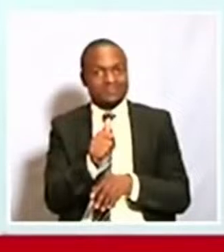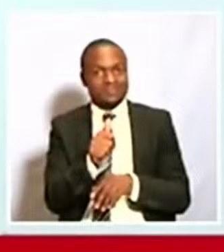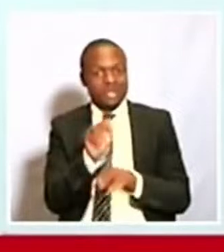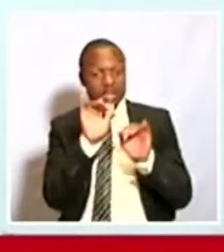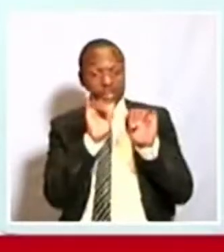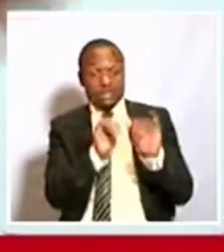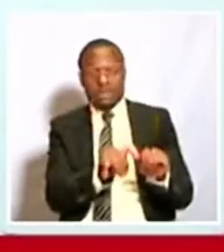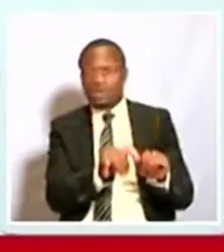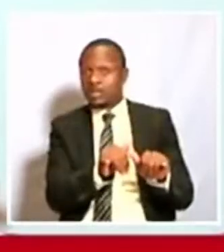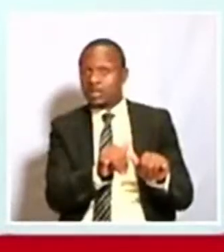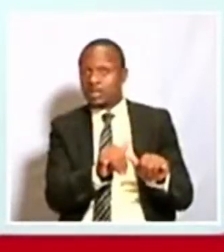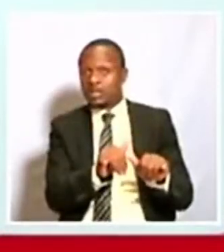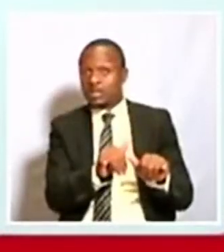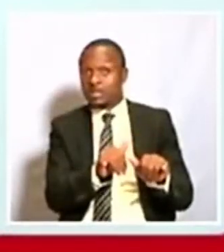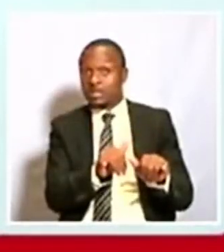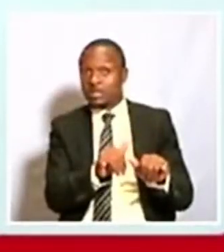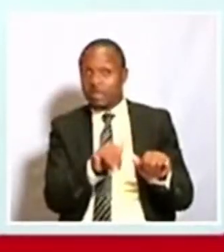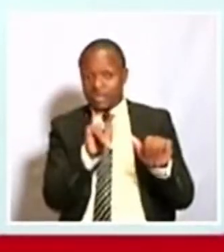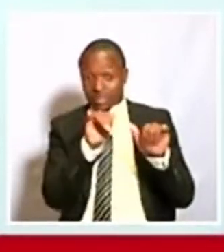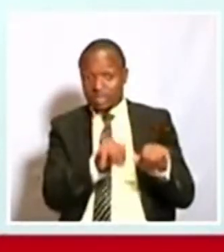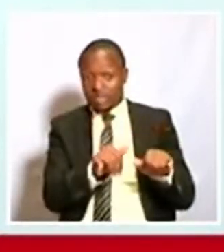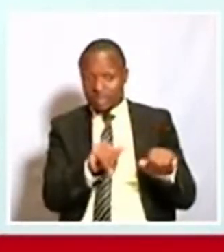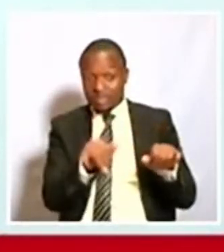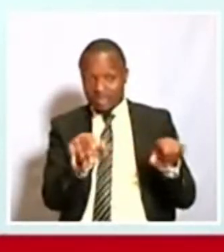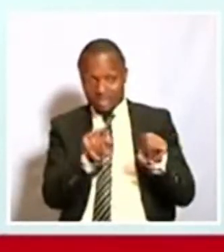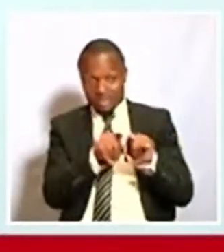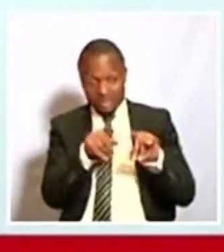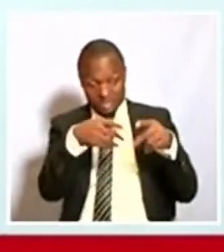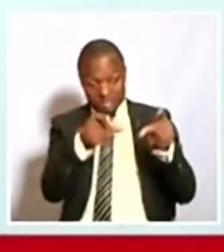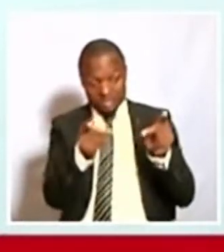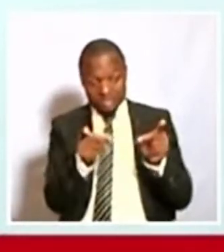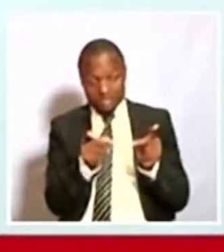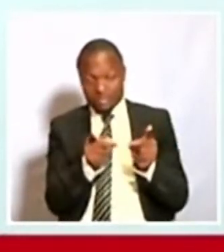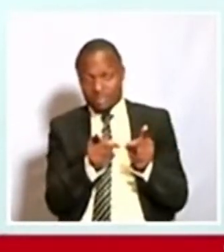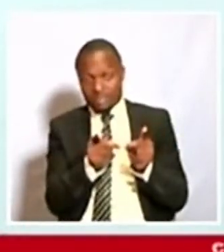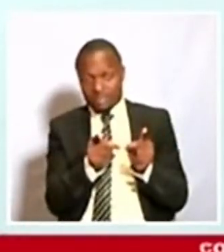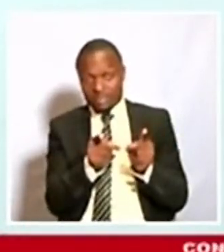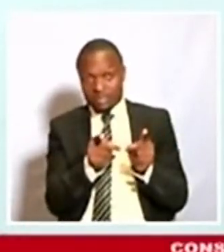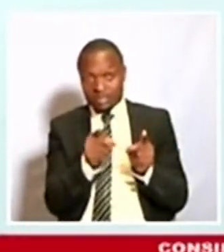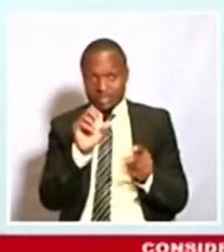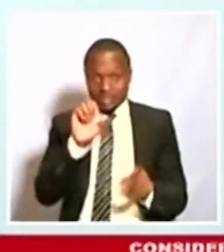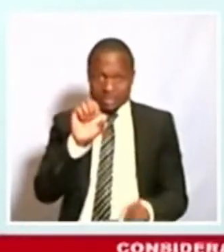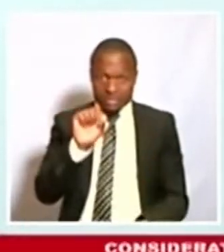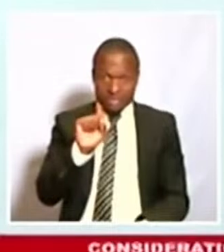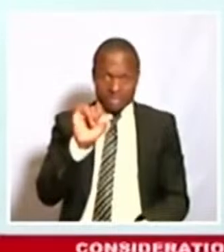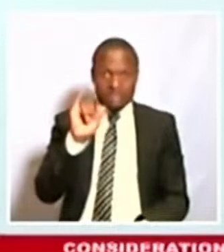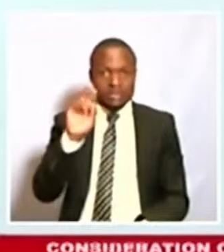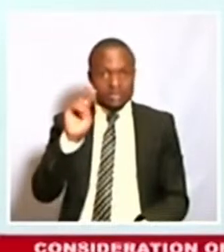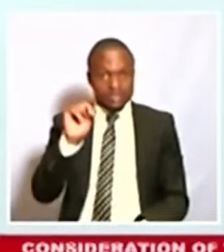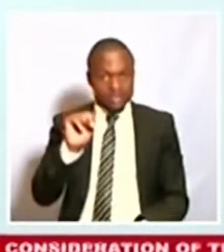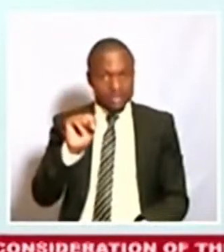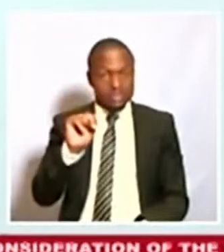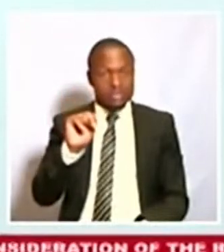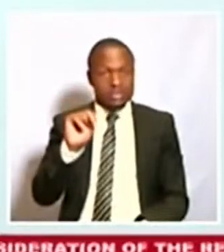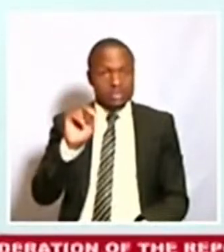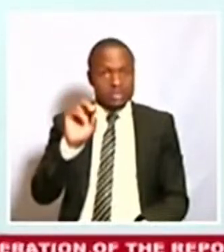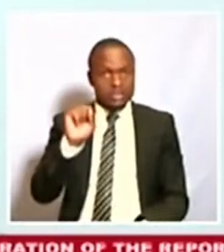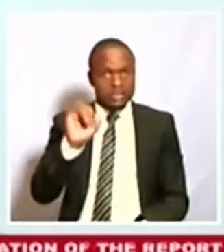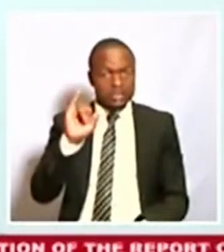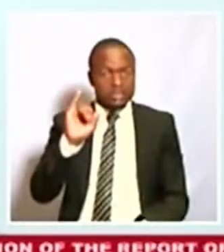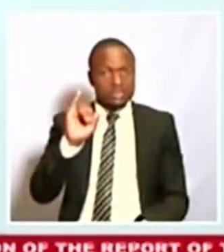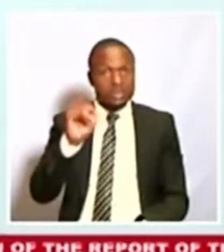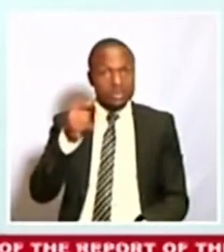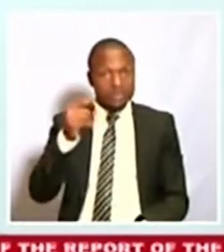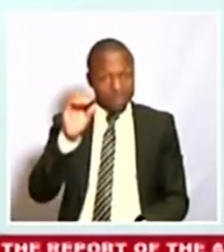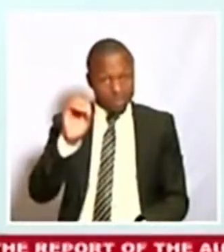staying within that place. So that Sindoi Singoi, Tom